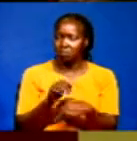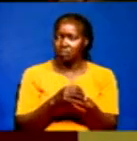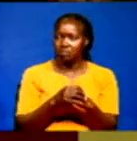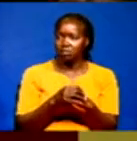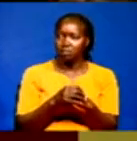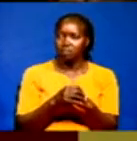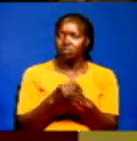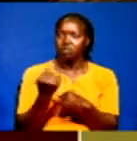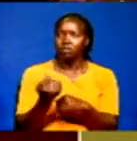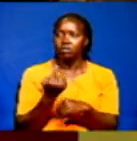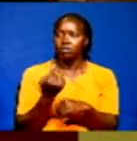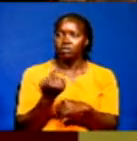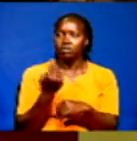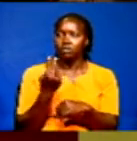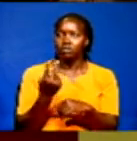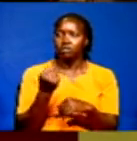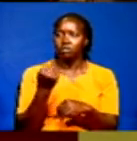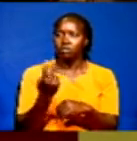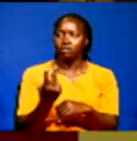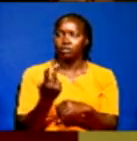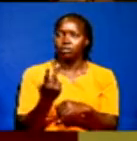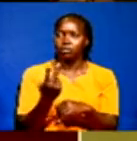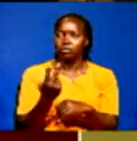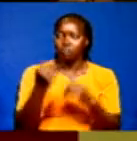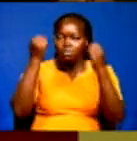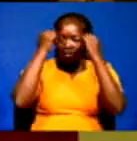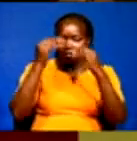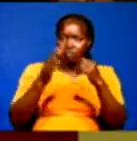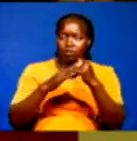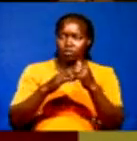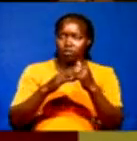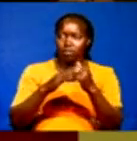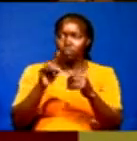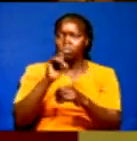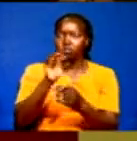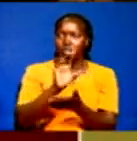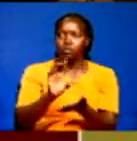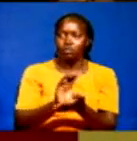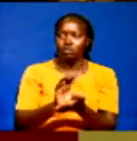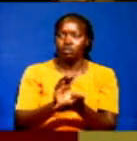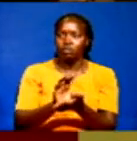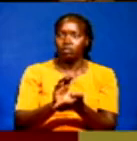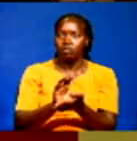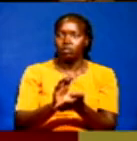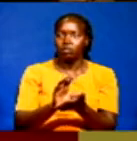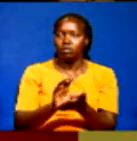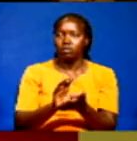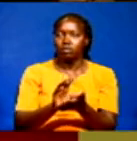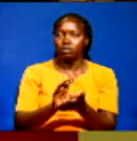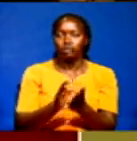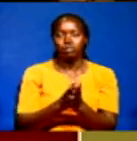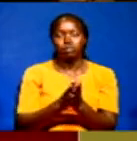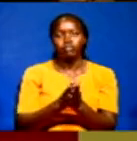were only 252 candidates in 9 examination centers who were found to have engaged in